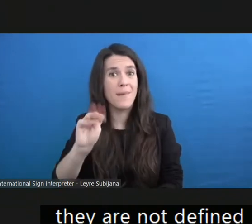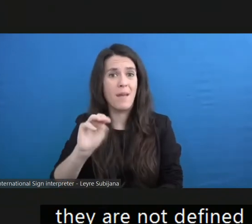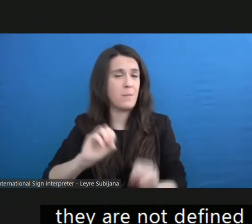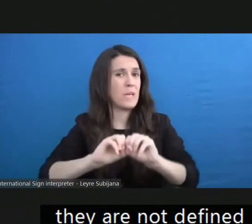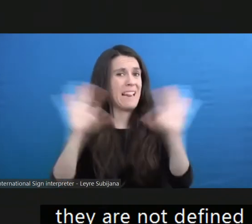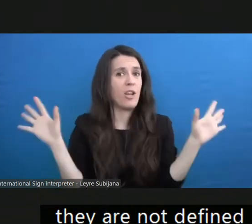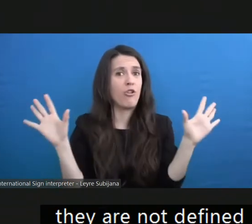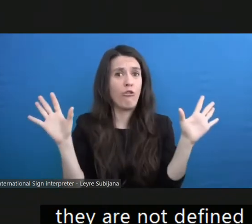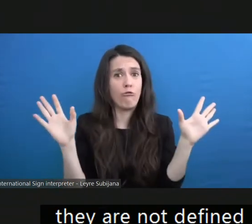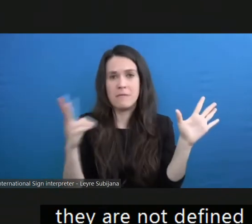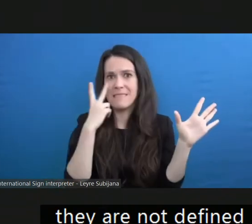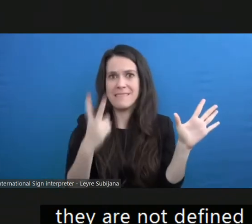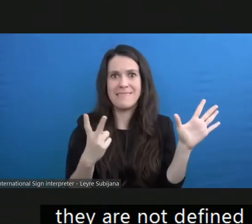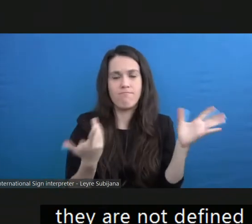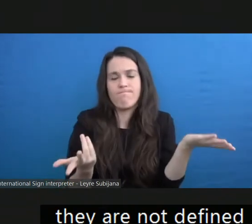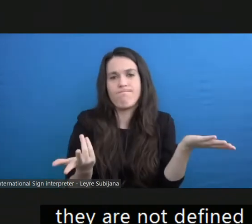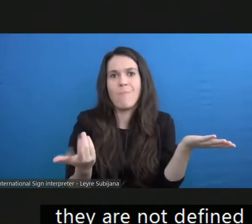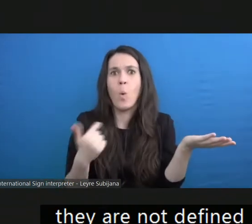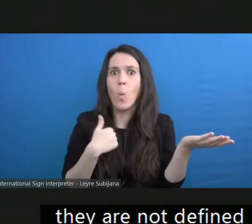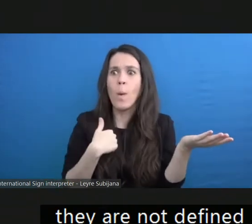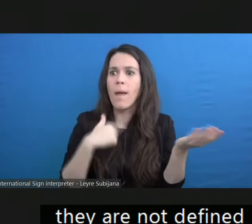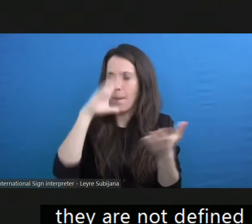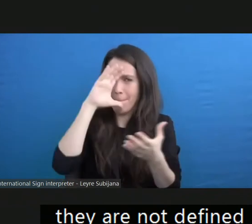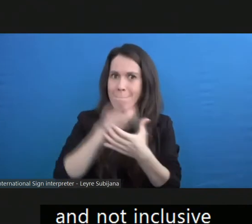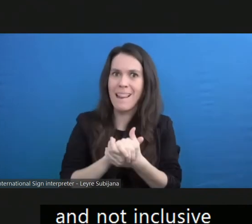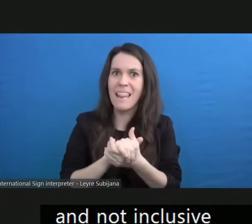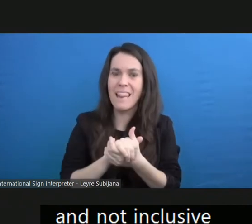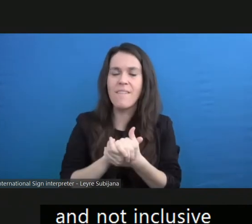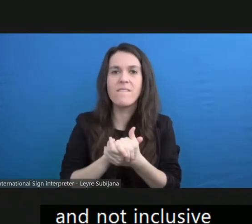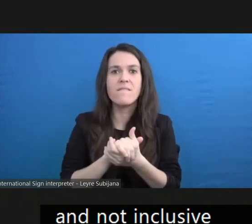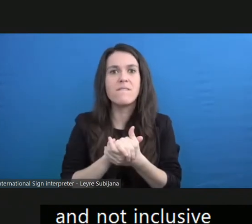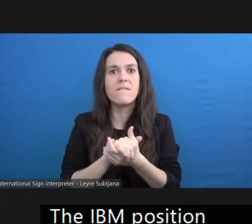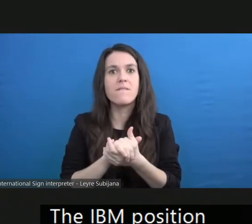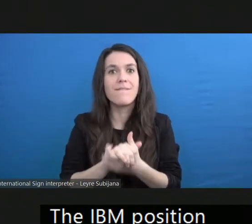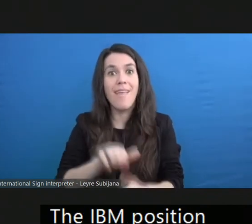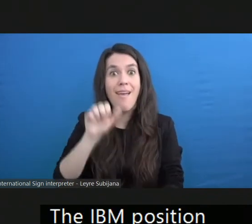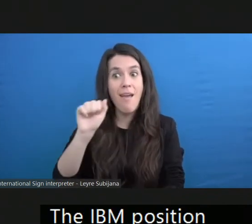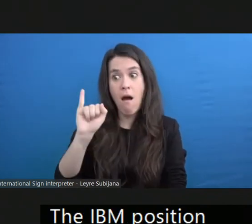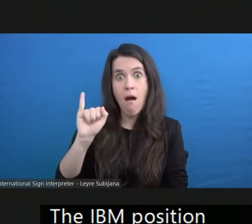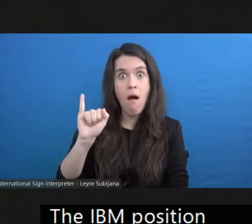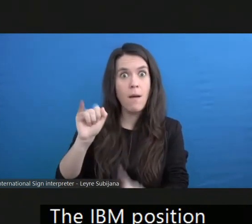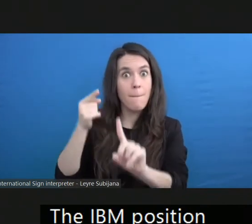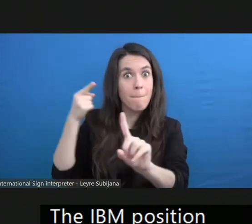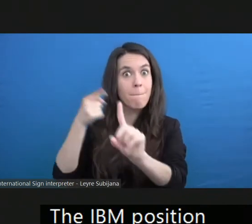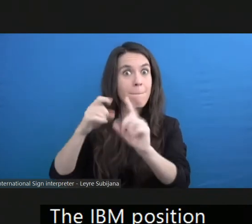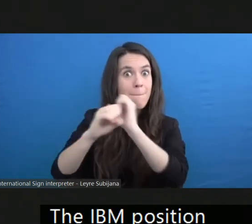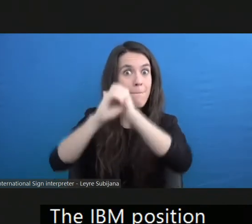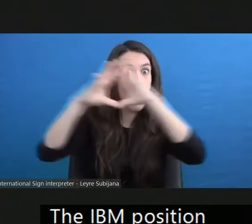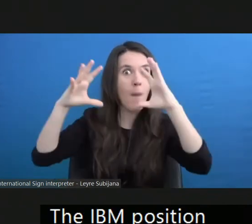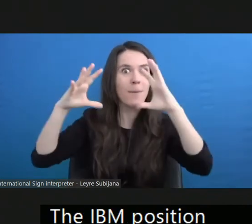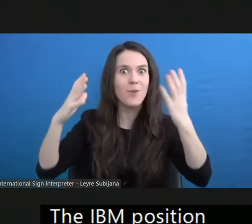in this space. You know, we believe that the purpose of AI is to augment,